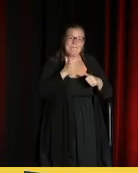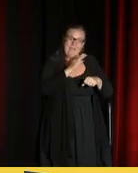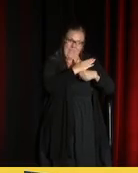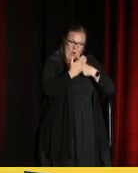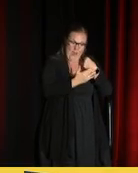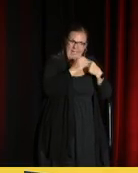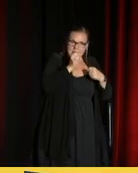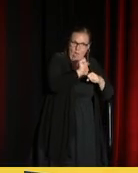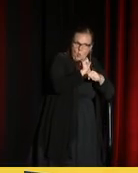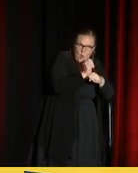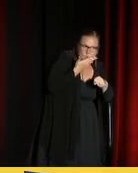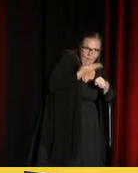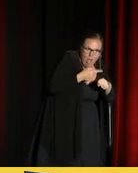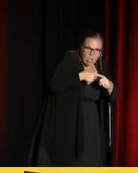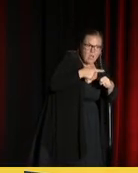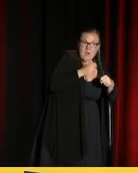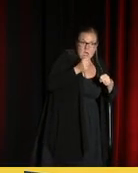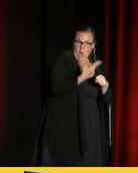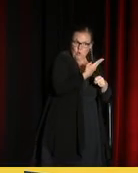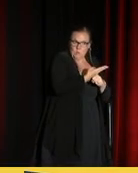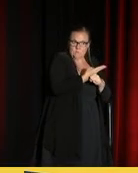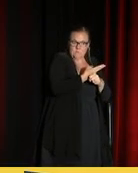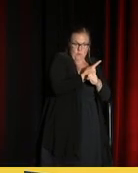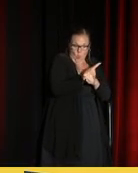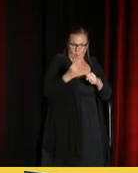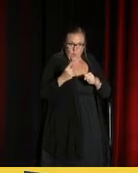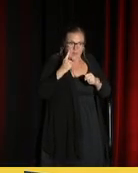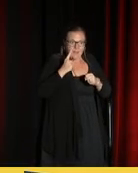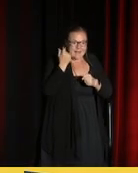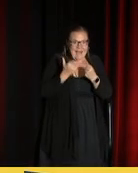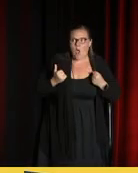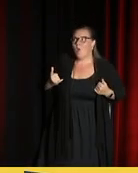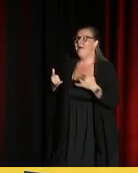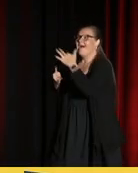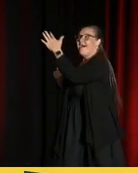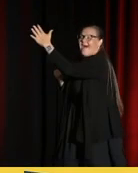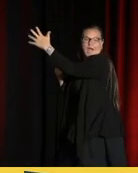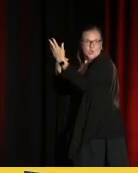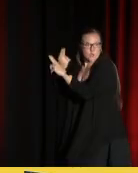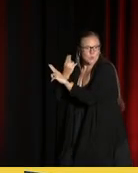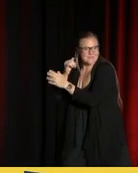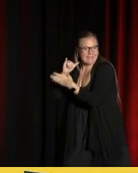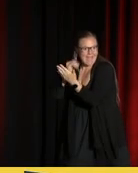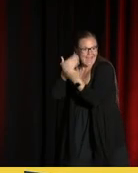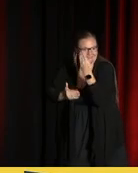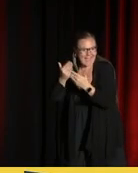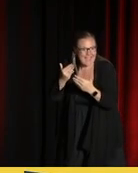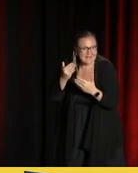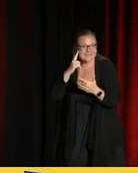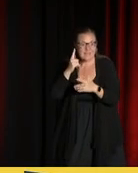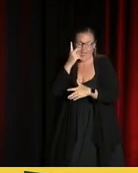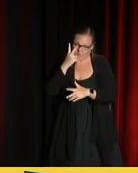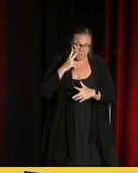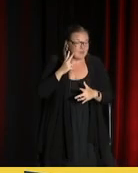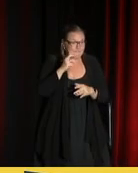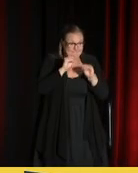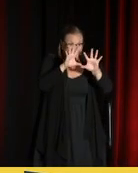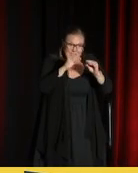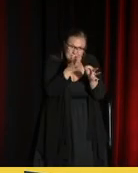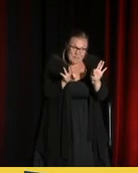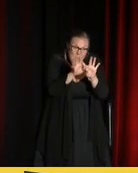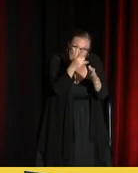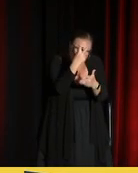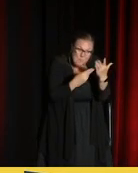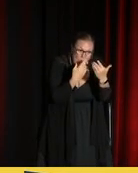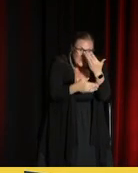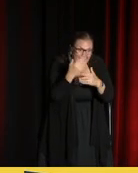bimanual activities of daily living. At the end of 2 weeks, learning magic tricks where they had to use both hands, they were using their affected